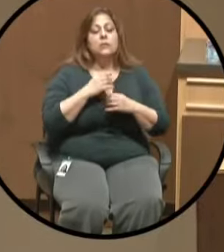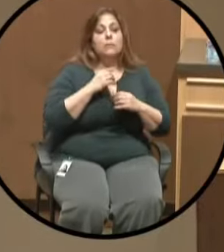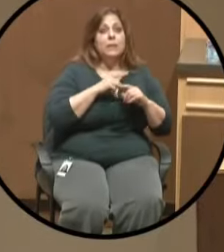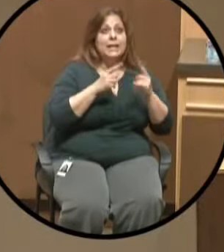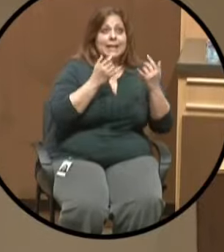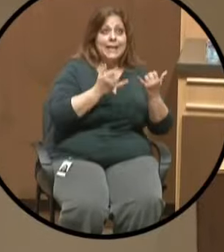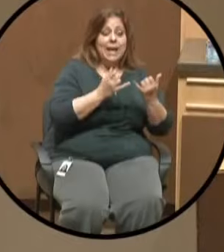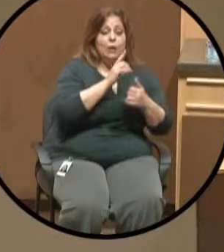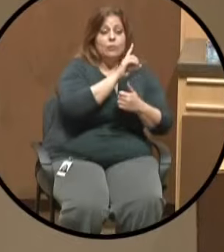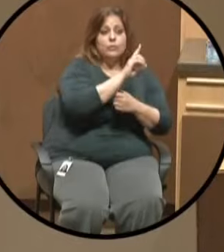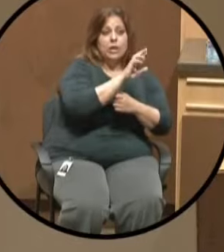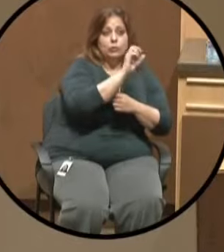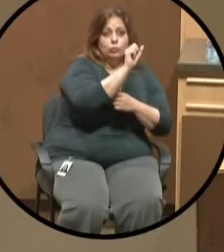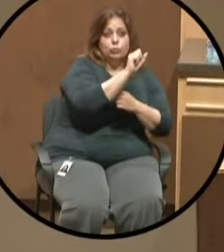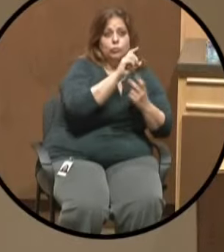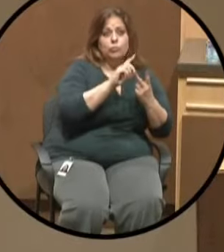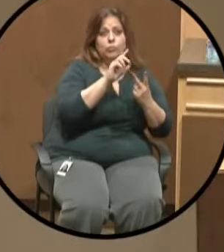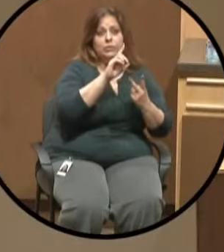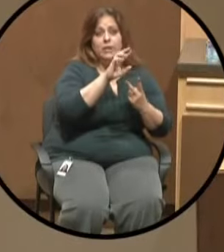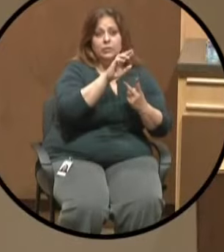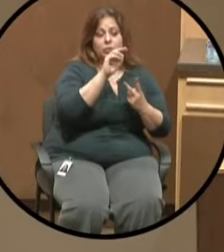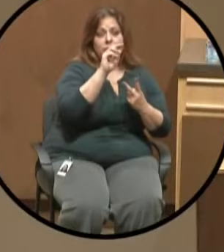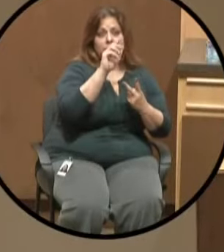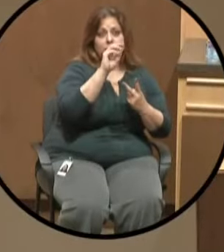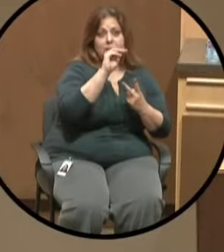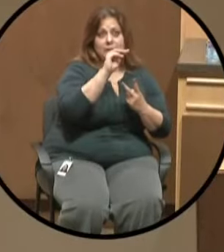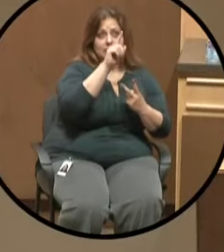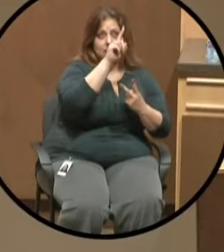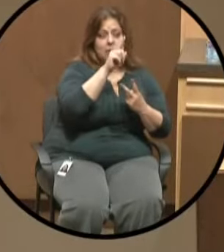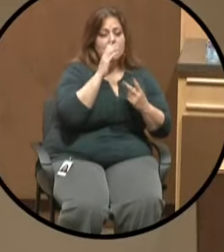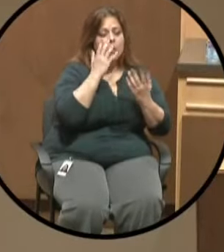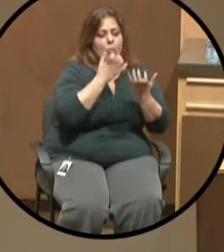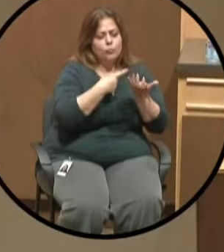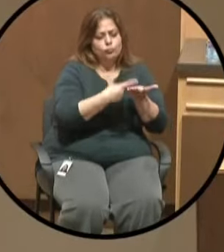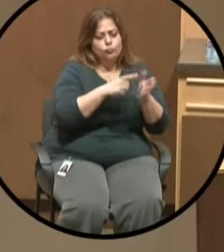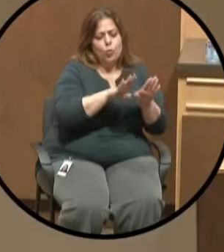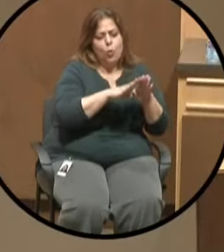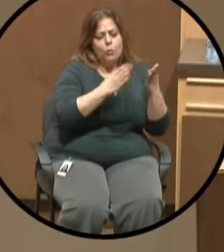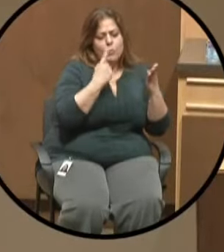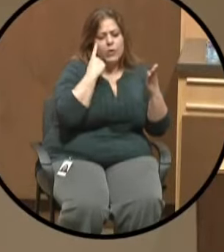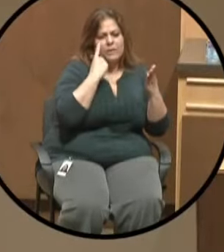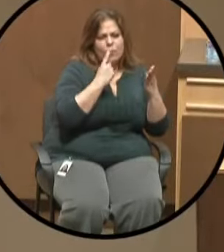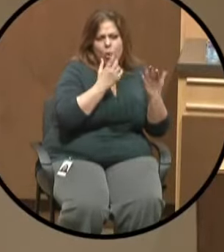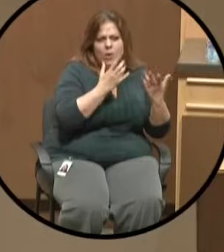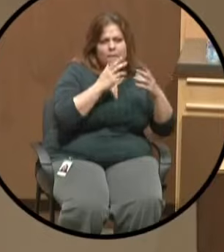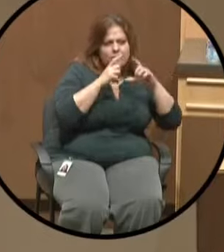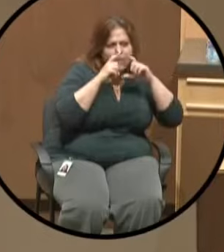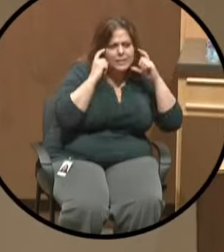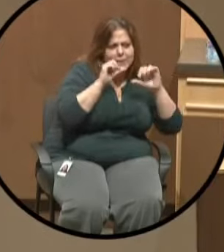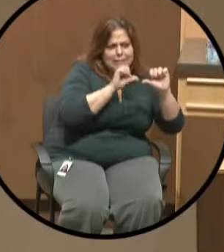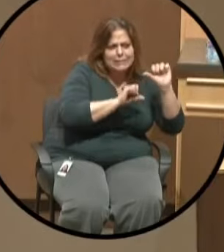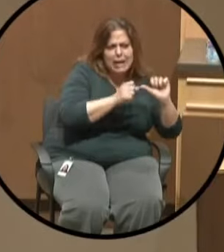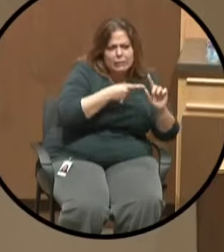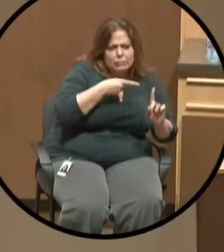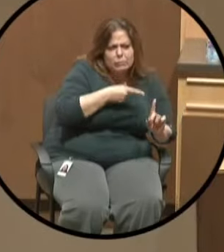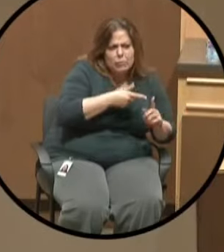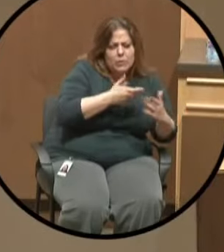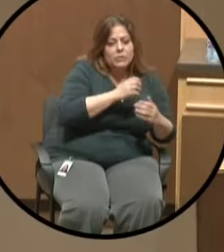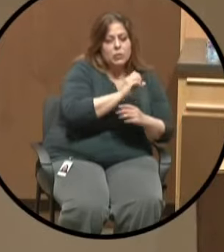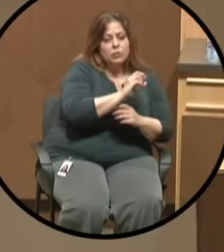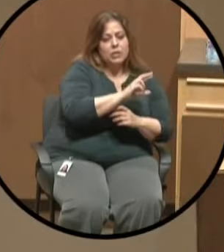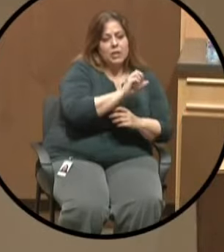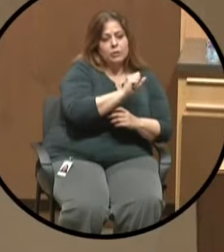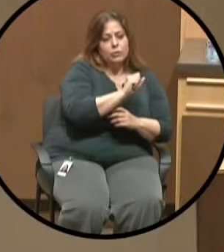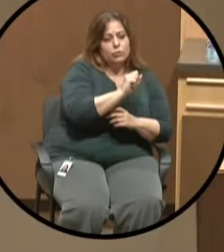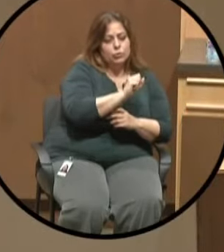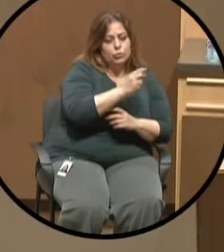least opine briefly on the whole debate around the science of face masks. So Dr. Hsu, and then we'll